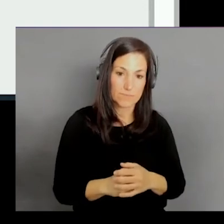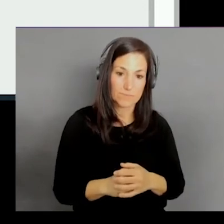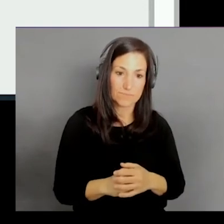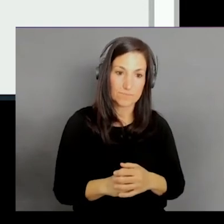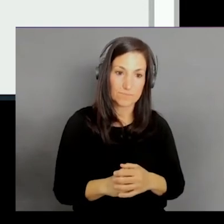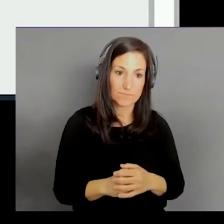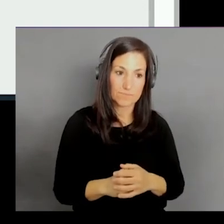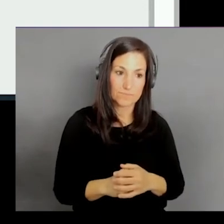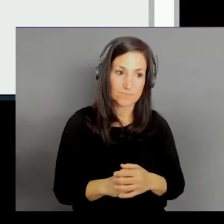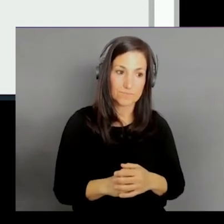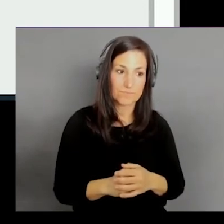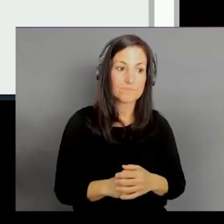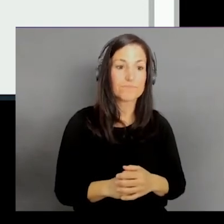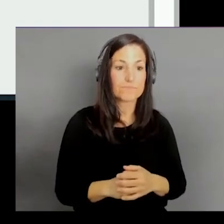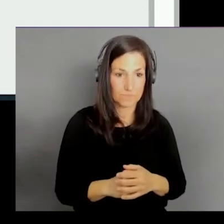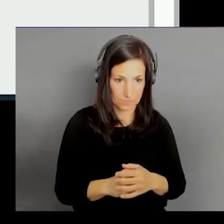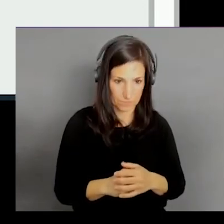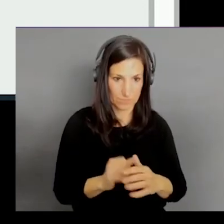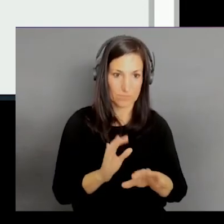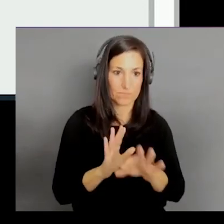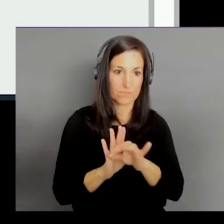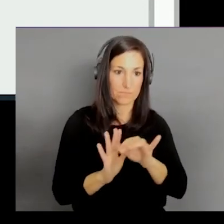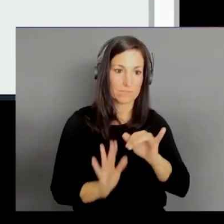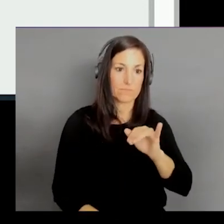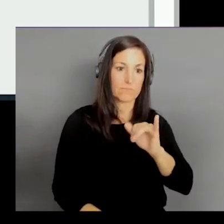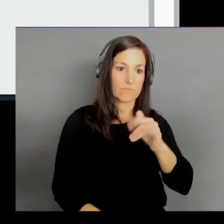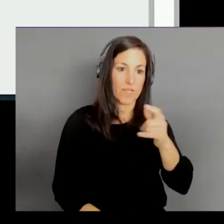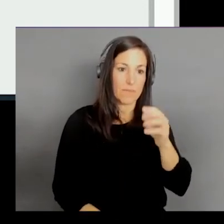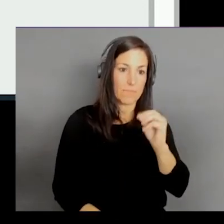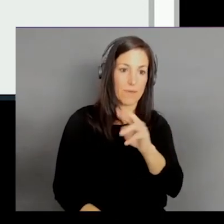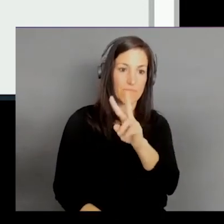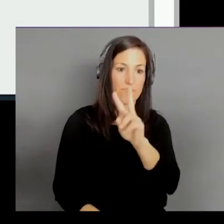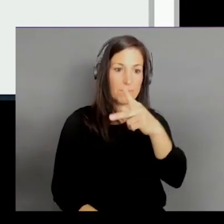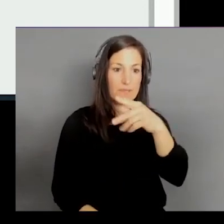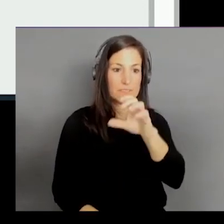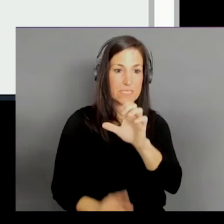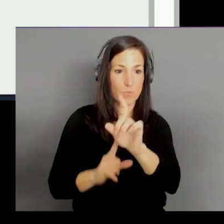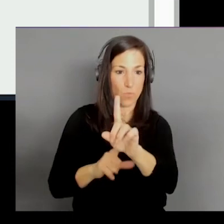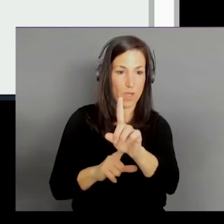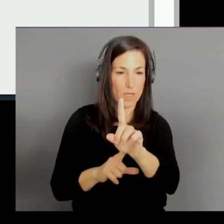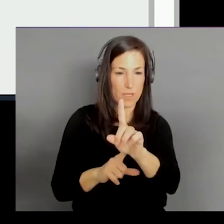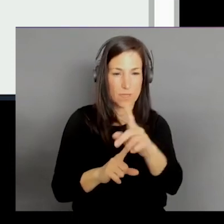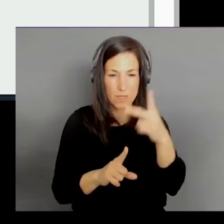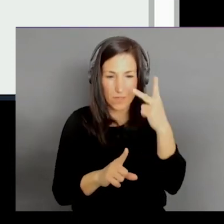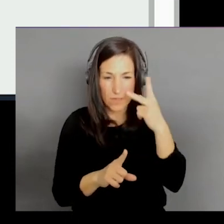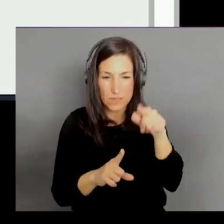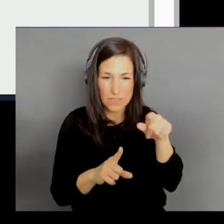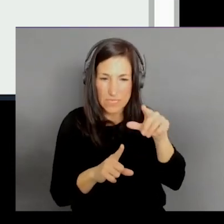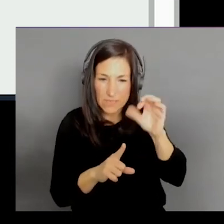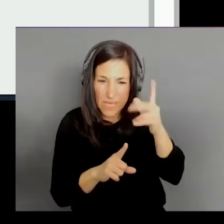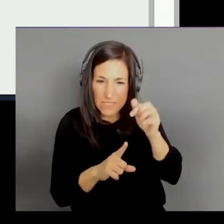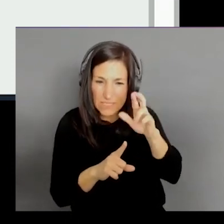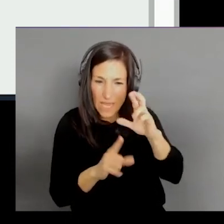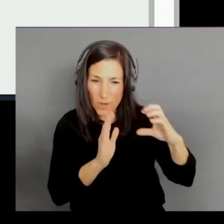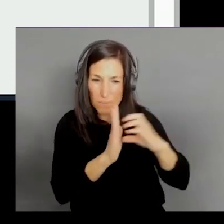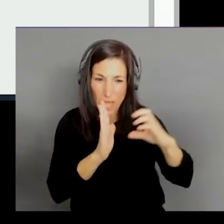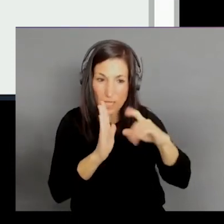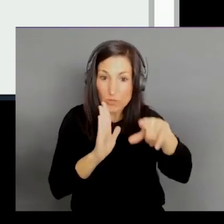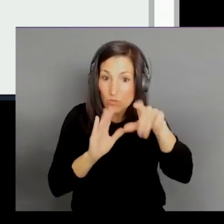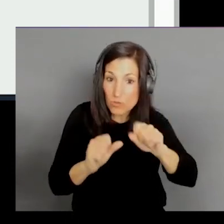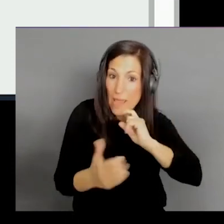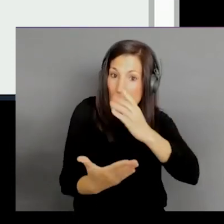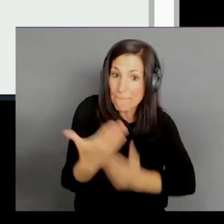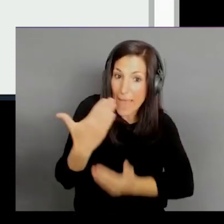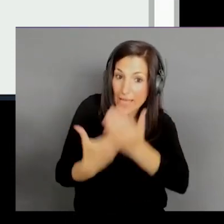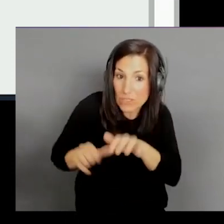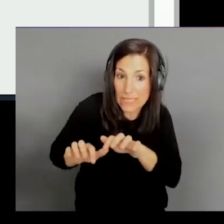Icam VPC1. Now here where it says IPv4 CIDR block, you can either manually input it or you can